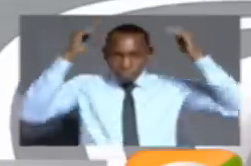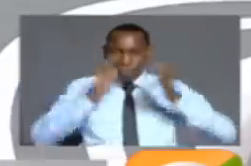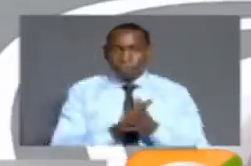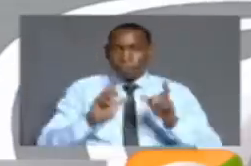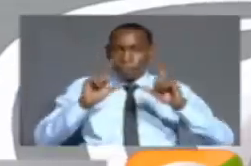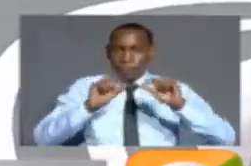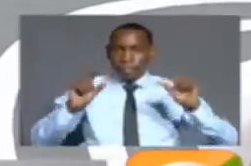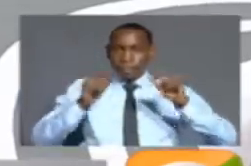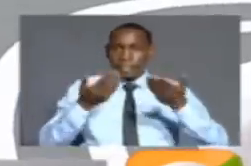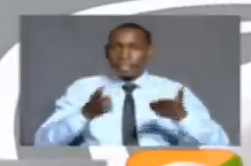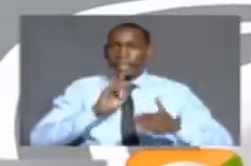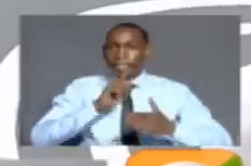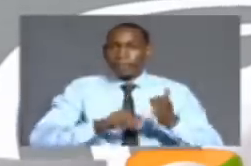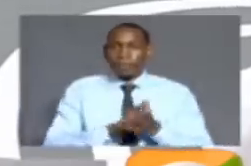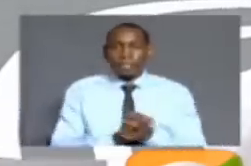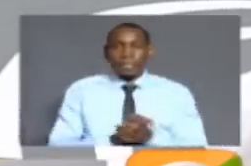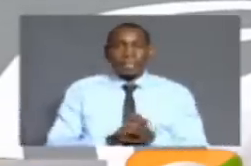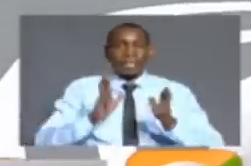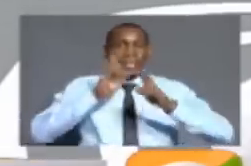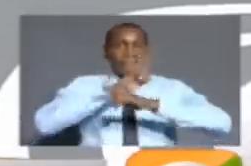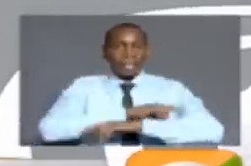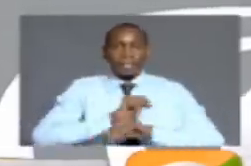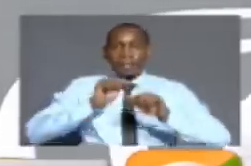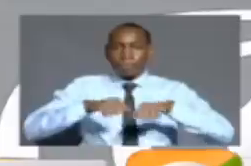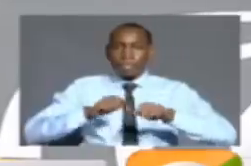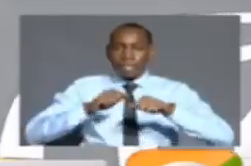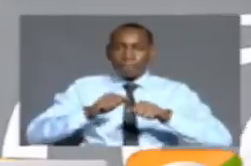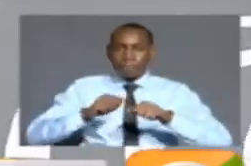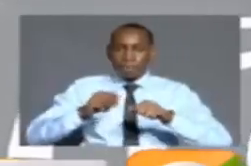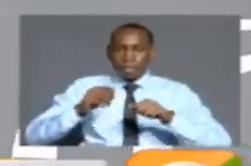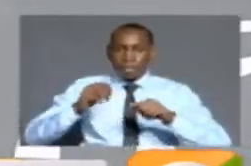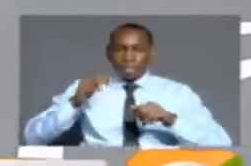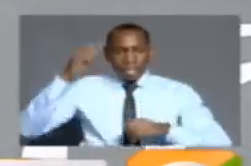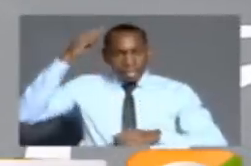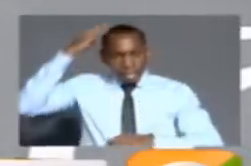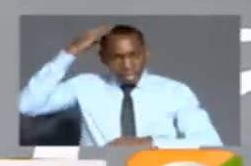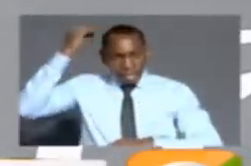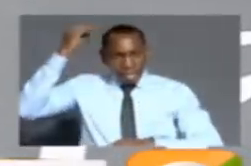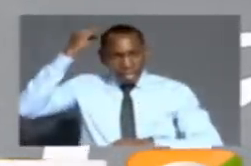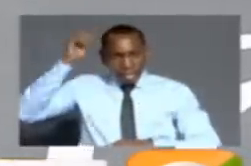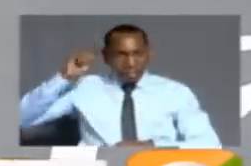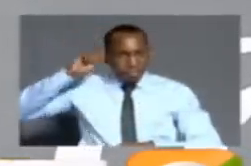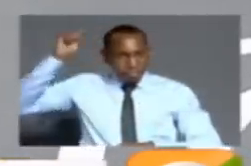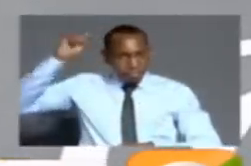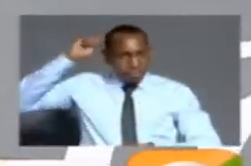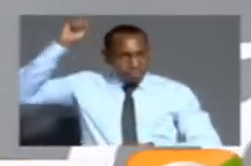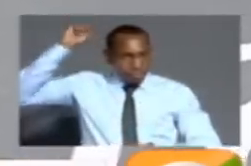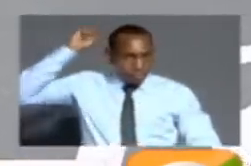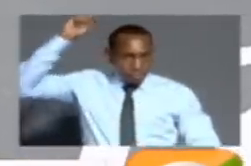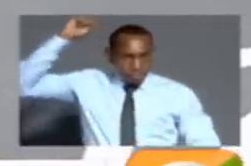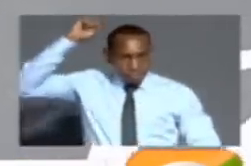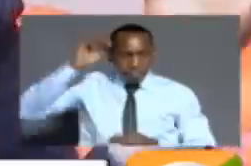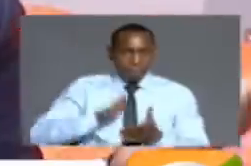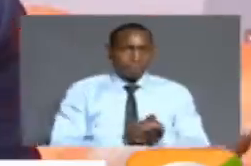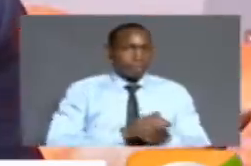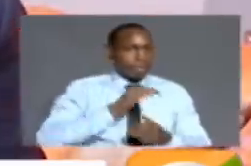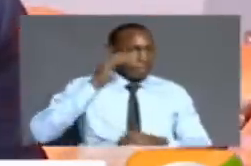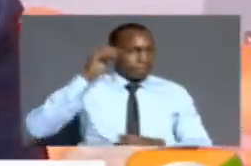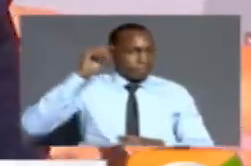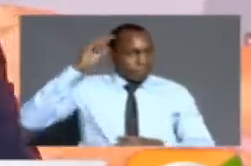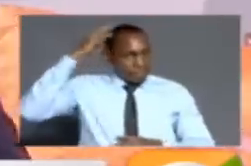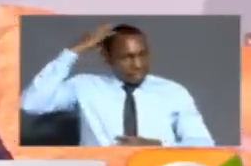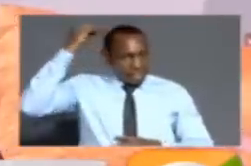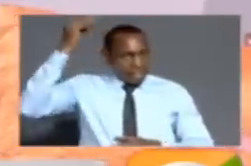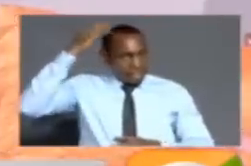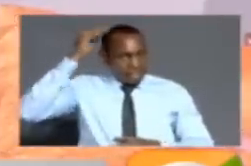saying now. Mm-hmm. We no, should Jeff, take a break Jeff, so Jeff. That he can comb his hair. Jeff, look at they my hair. Really look at your chuckles. Hair. I mean, this hair is tiled, man. It looks cool, man. We are